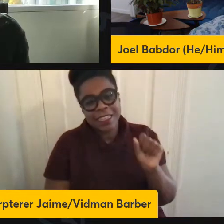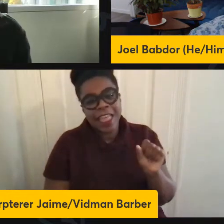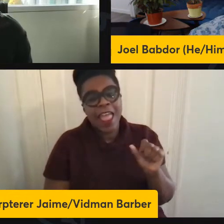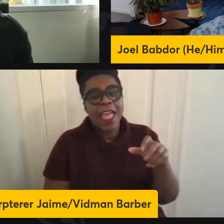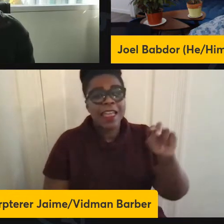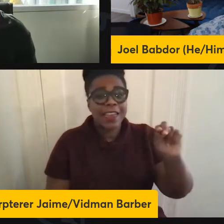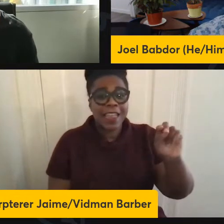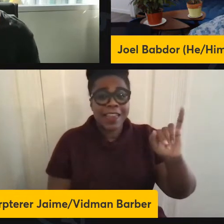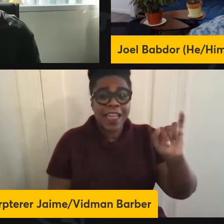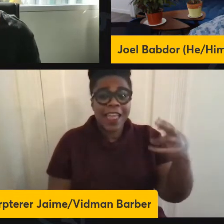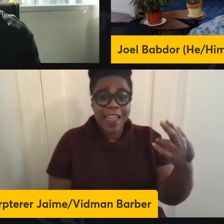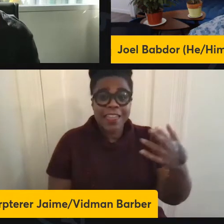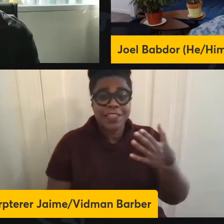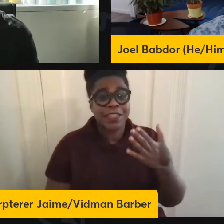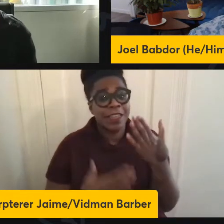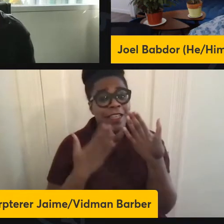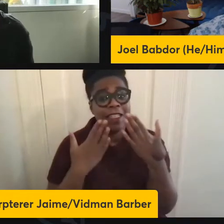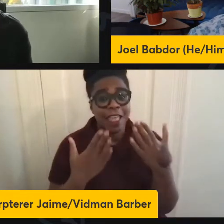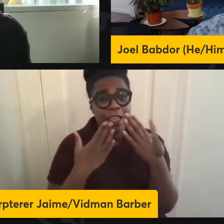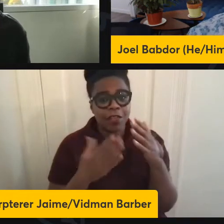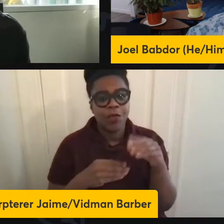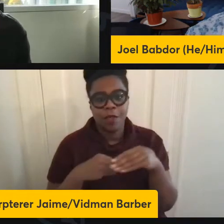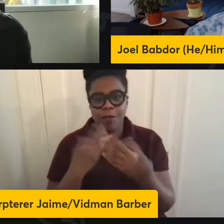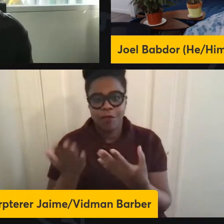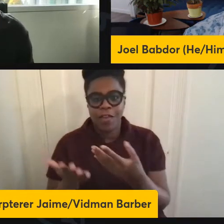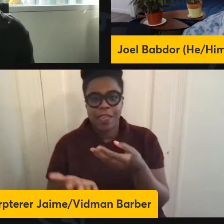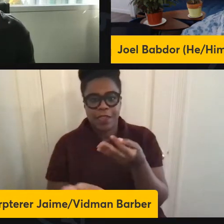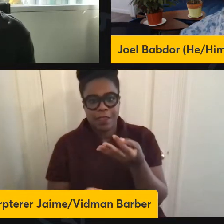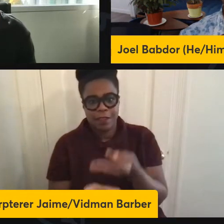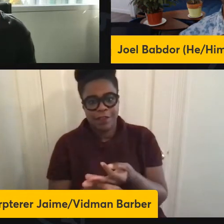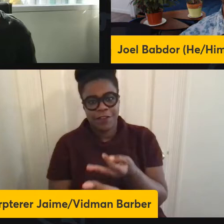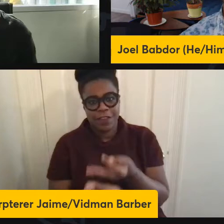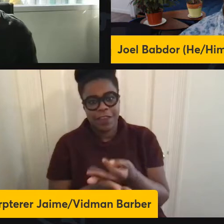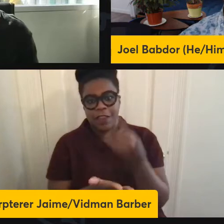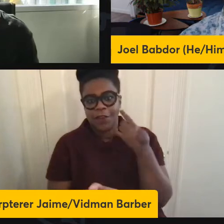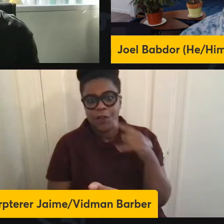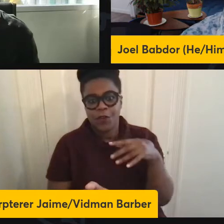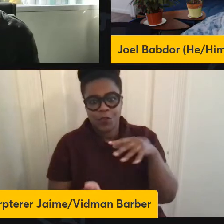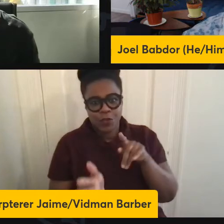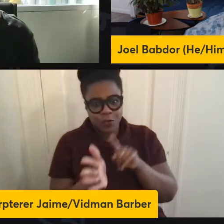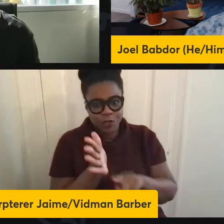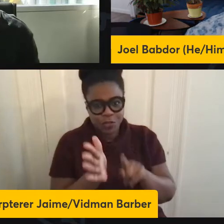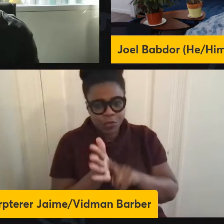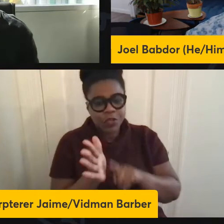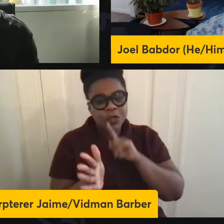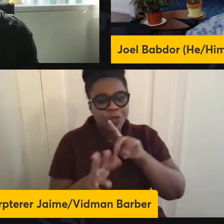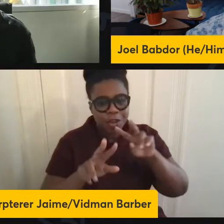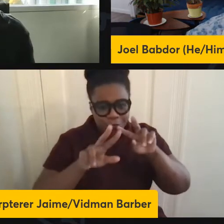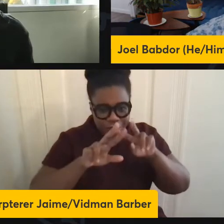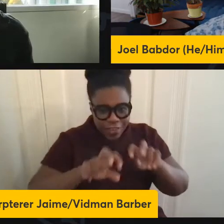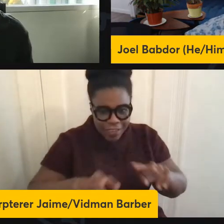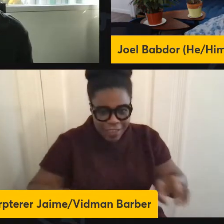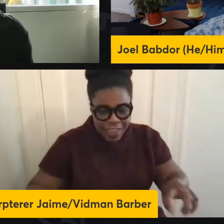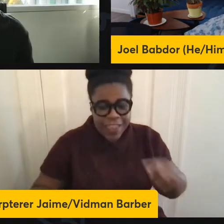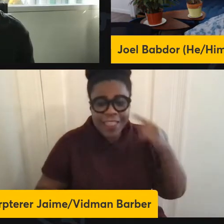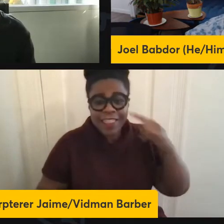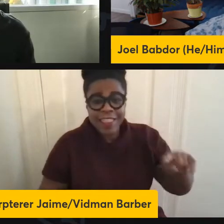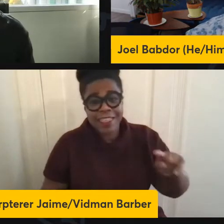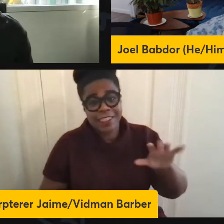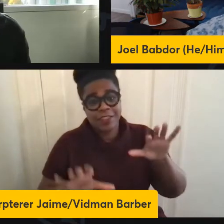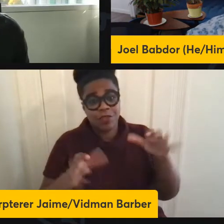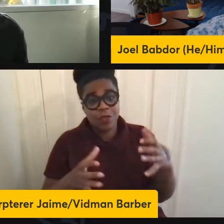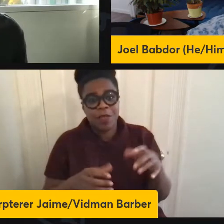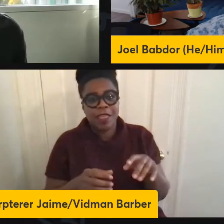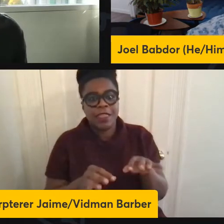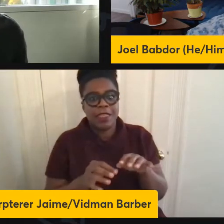NIH who provided the funding for this study, so we could really look at this and interrogate these dynamics within this